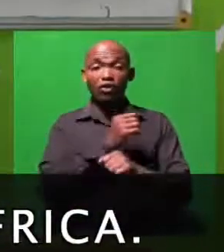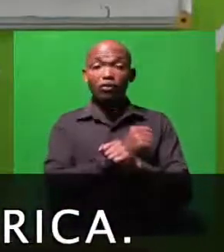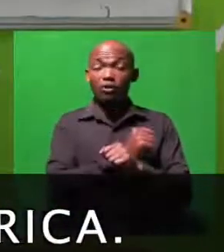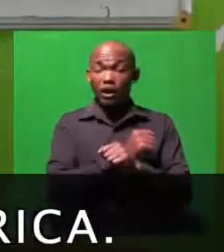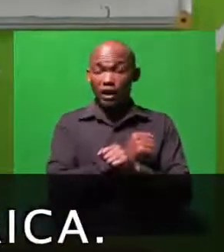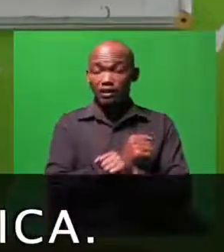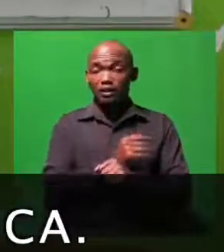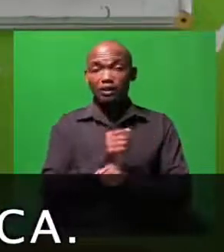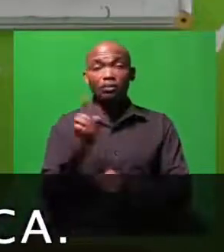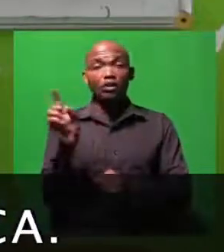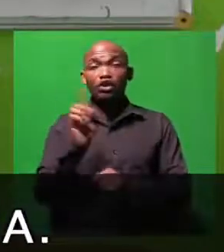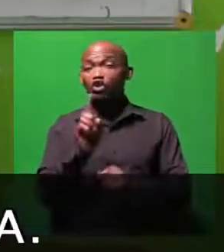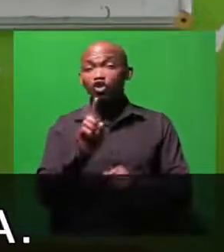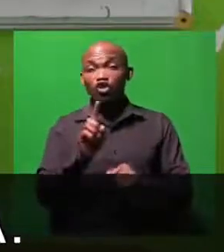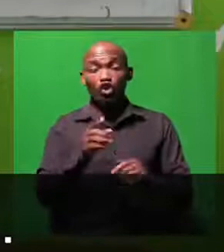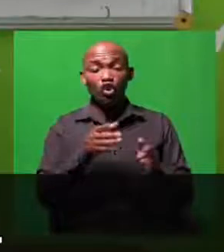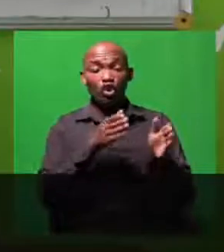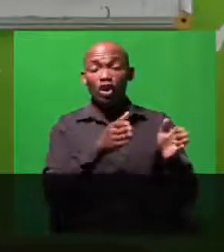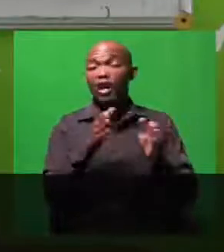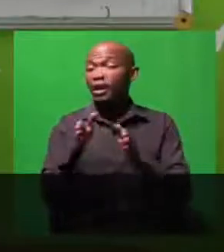no classes.